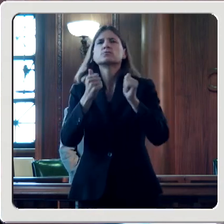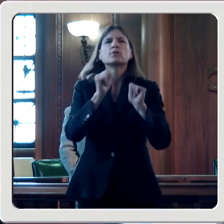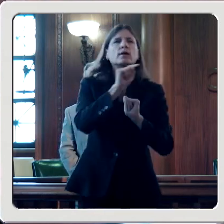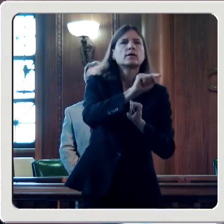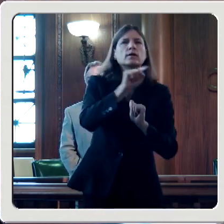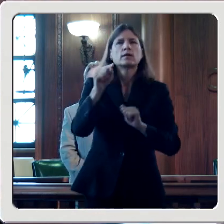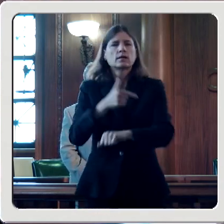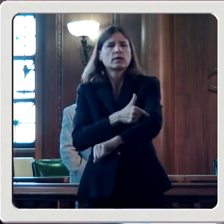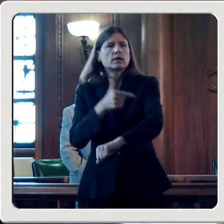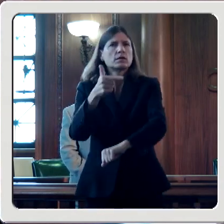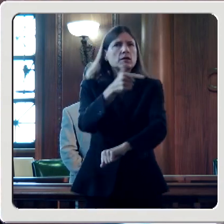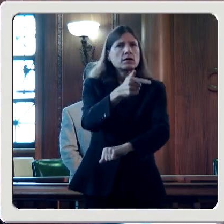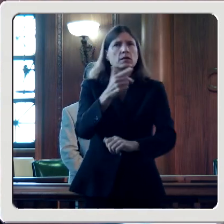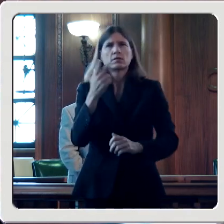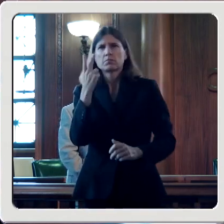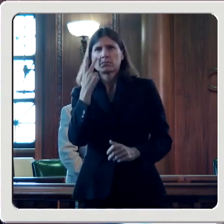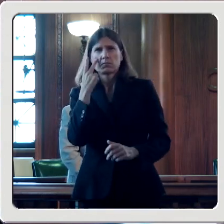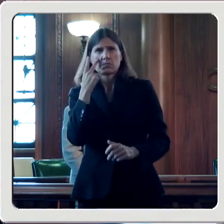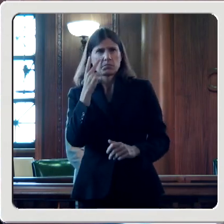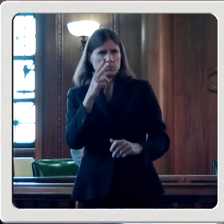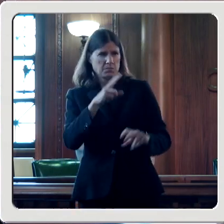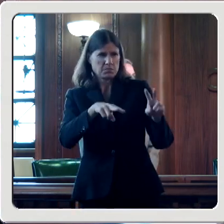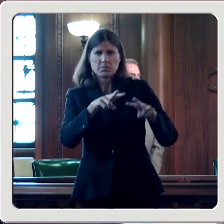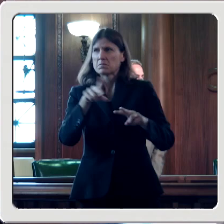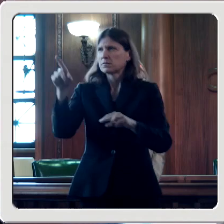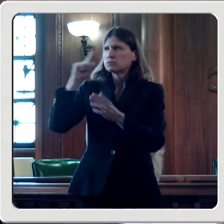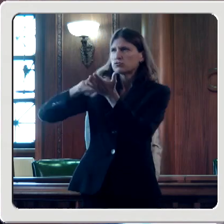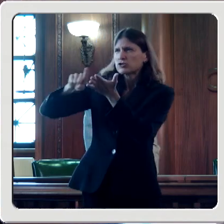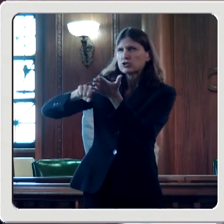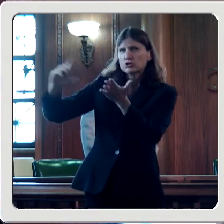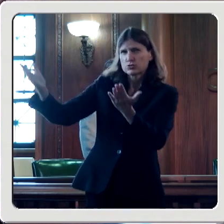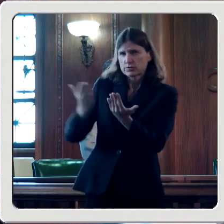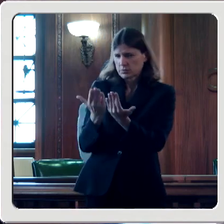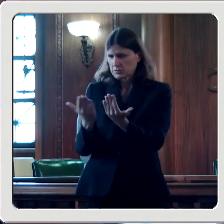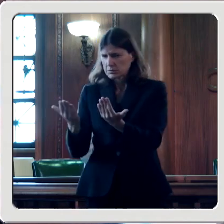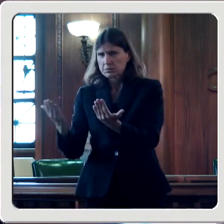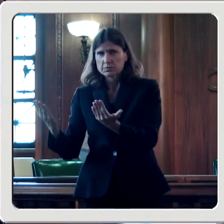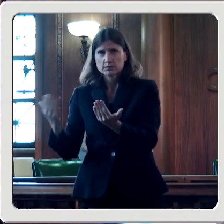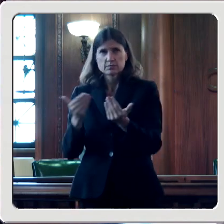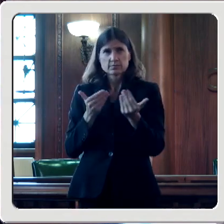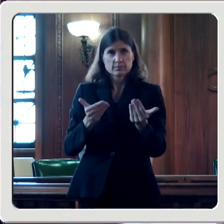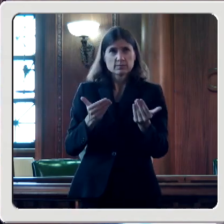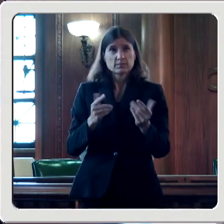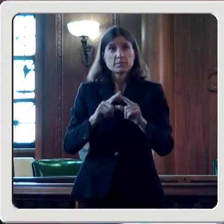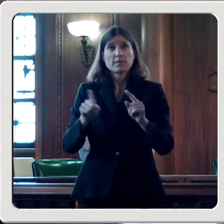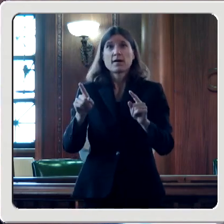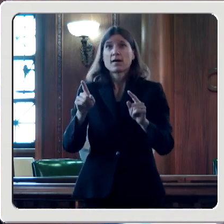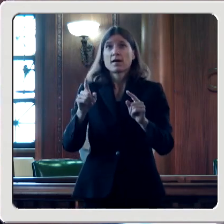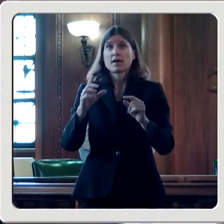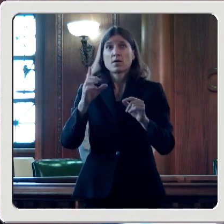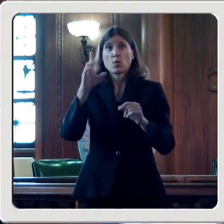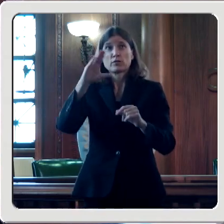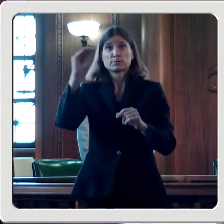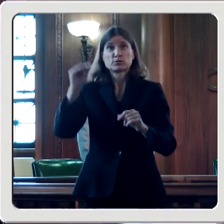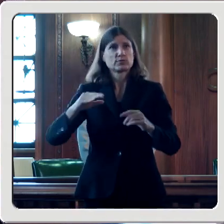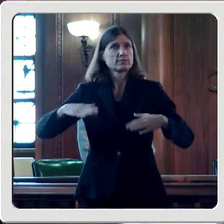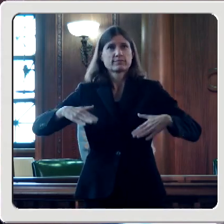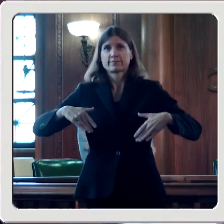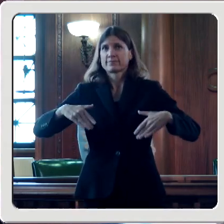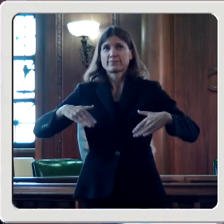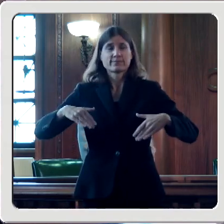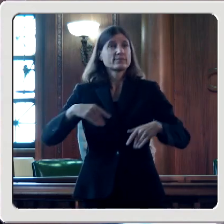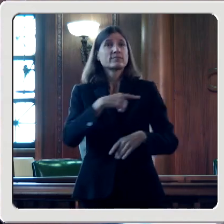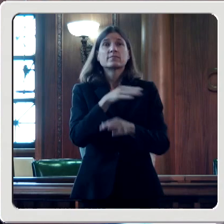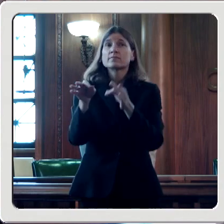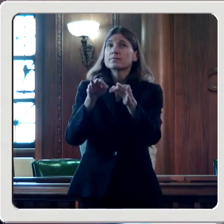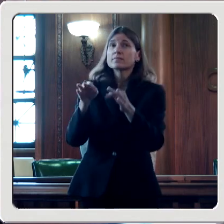emerges. The study that Dr. Roos alluded to from Mayo was an observational study, the so-called randomized controlled